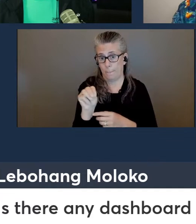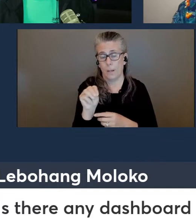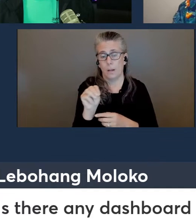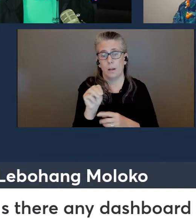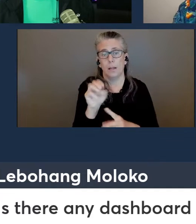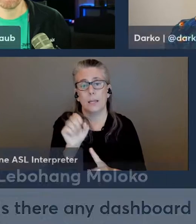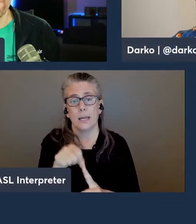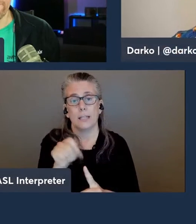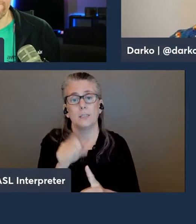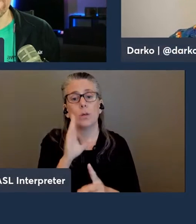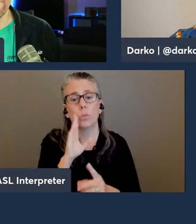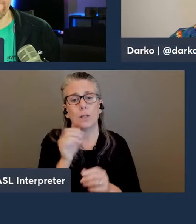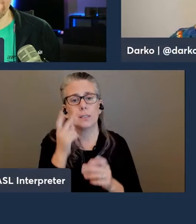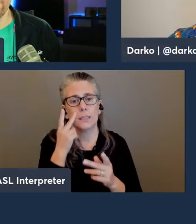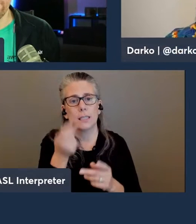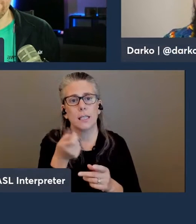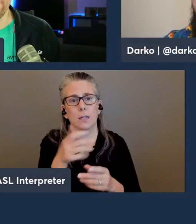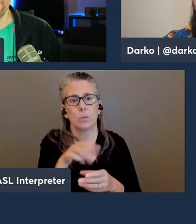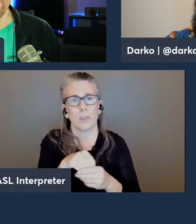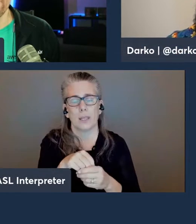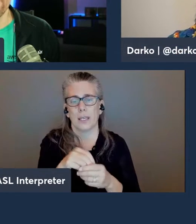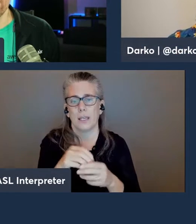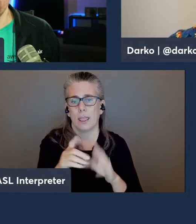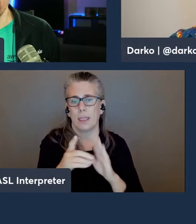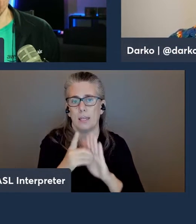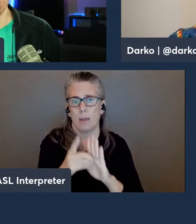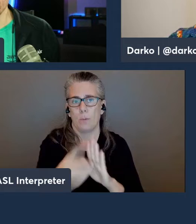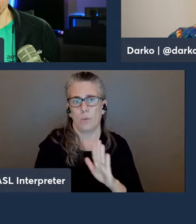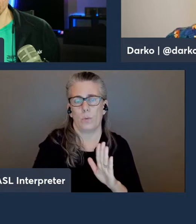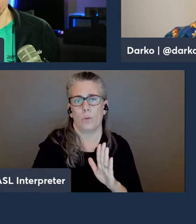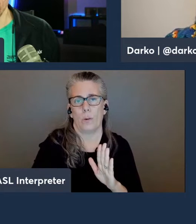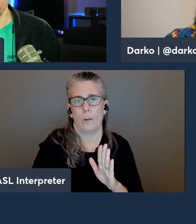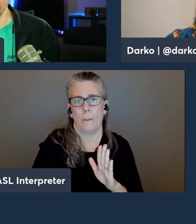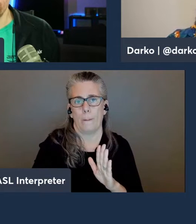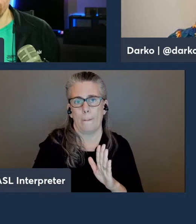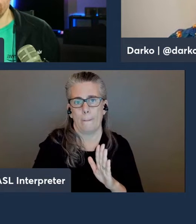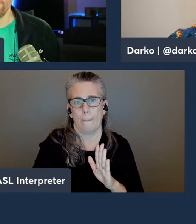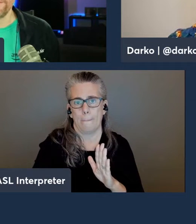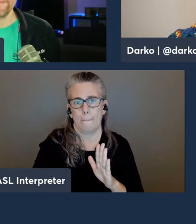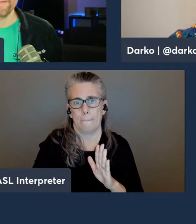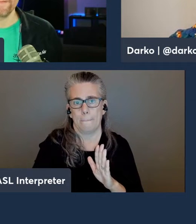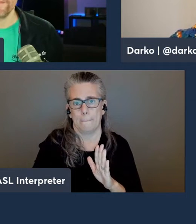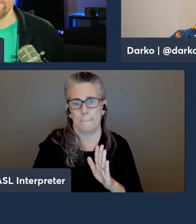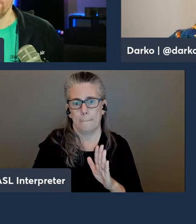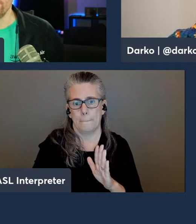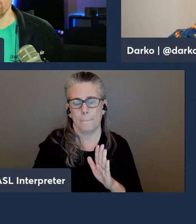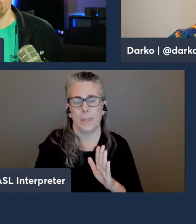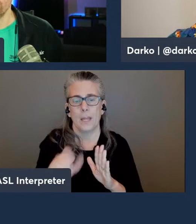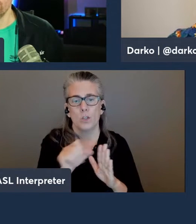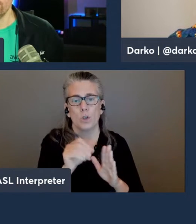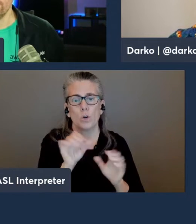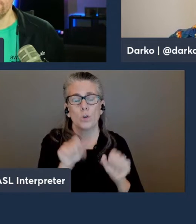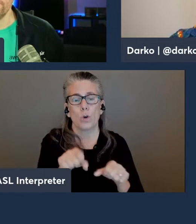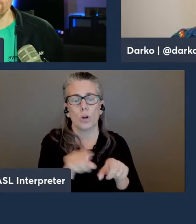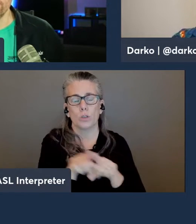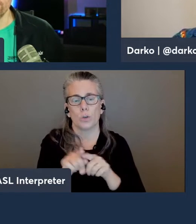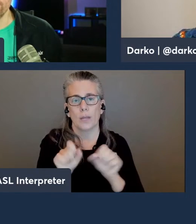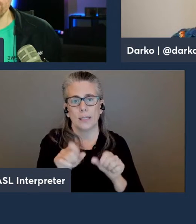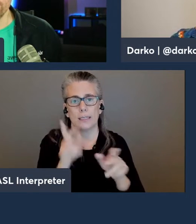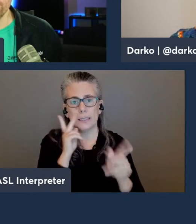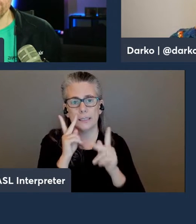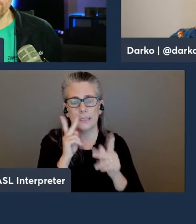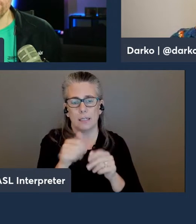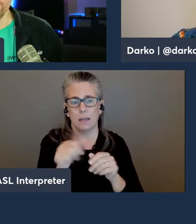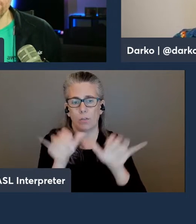of that in the demo. Okay. And you also get some of the metrics, so you can alert with CloudWatch metrics, and you can add CloudWatch alarms